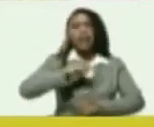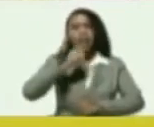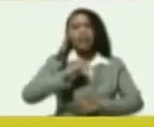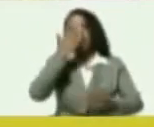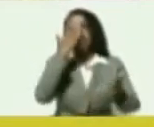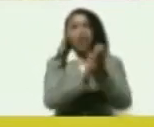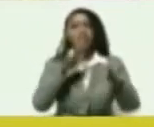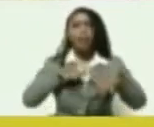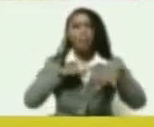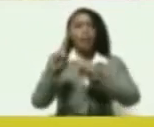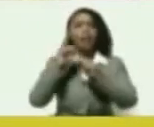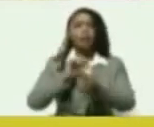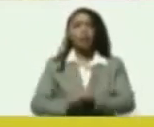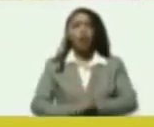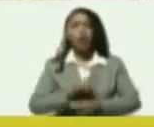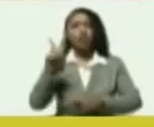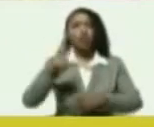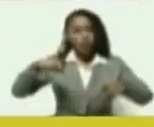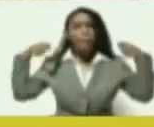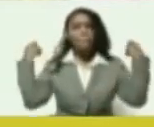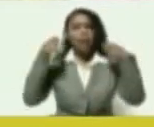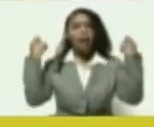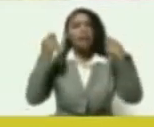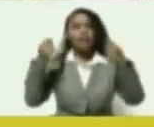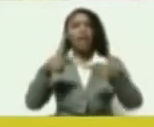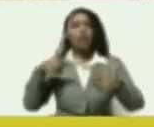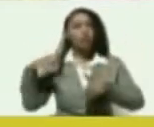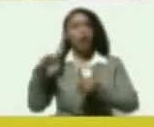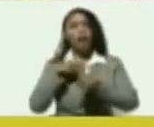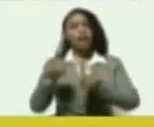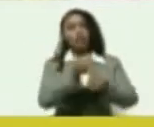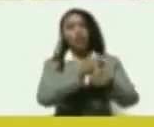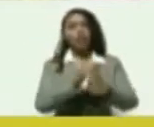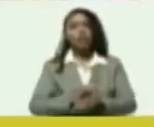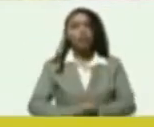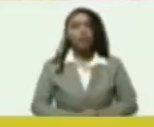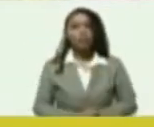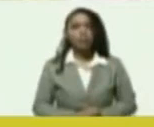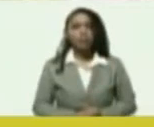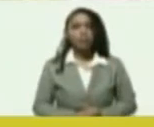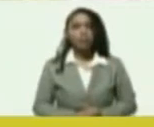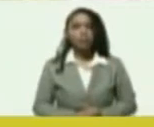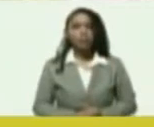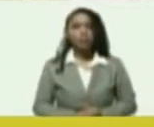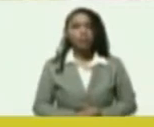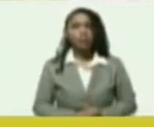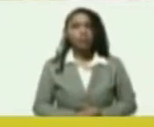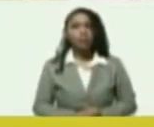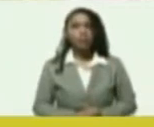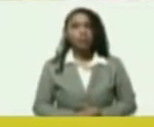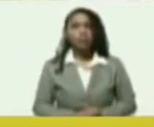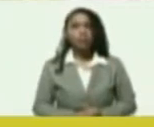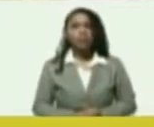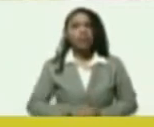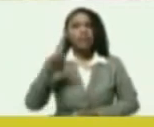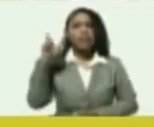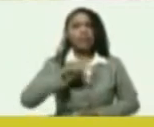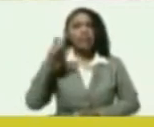the ethical resistance facing the imperialism with its campaigns and their aggressions.